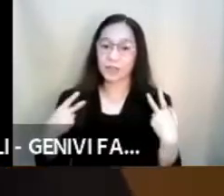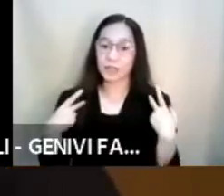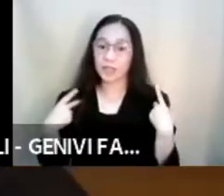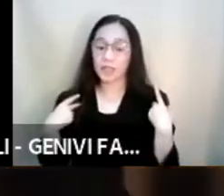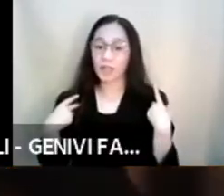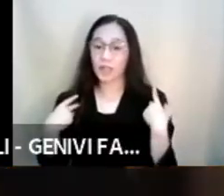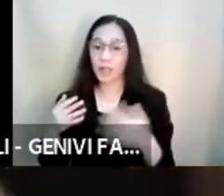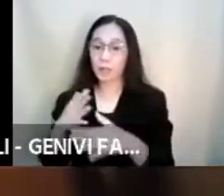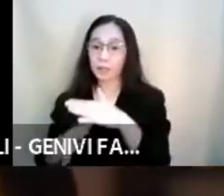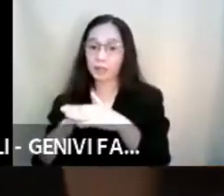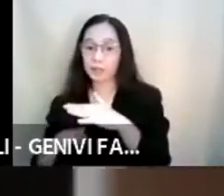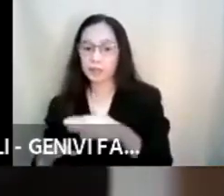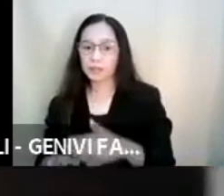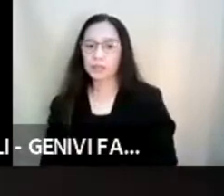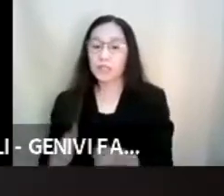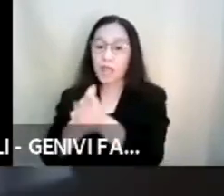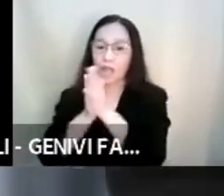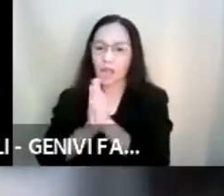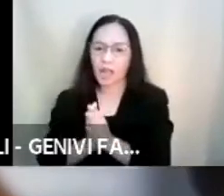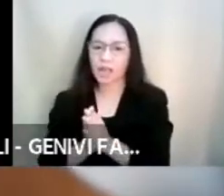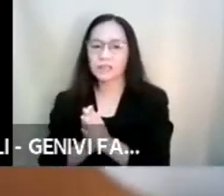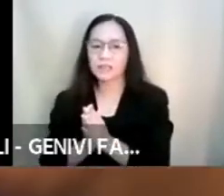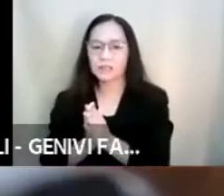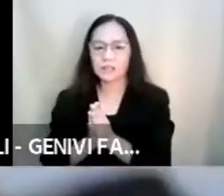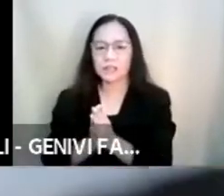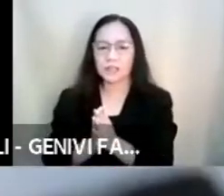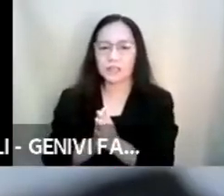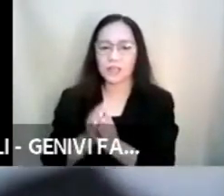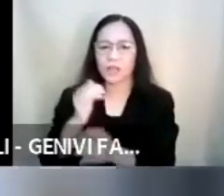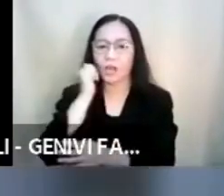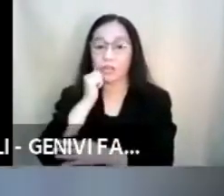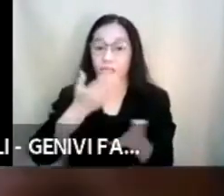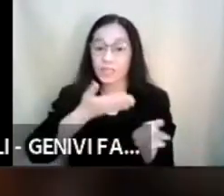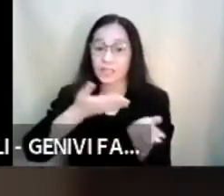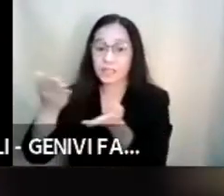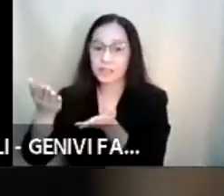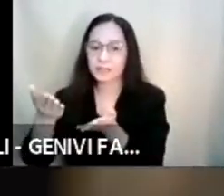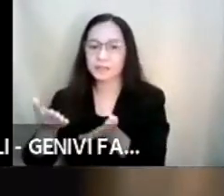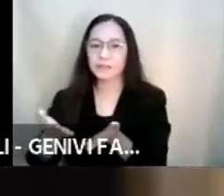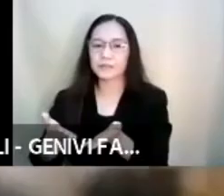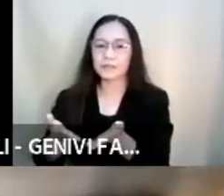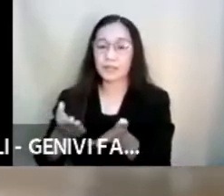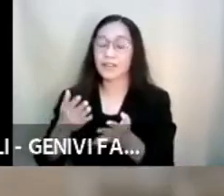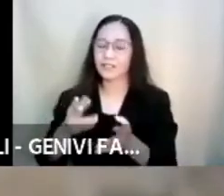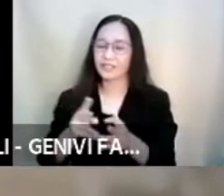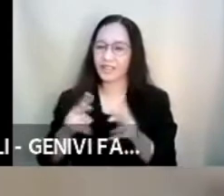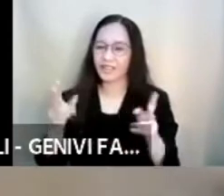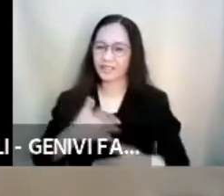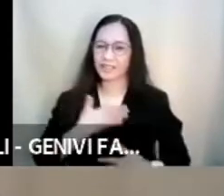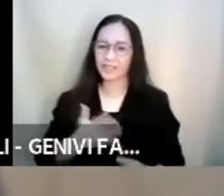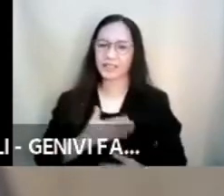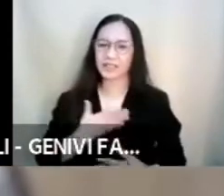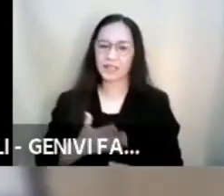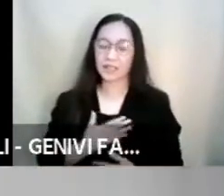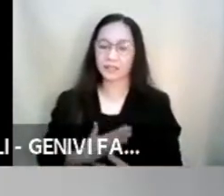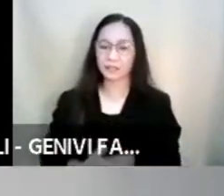bring yung orders, lagi siyang nag-suggest na siya na yung magdala. Yun, very jolly siya. We're so